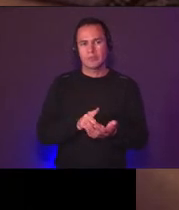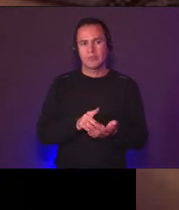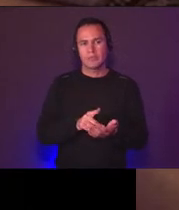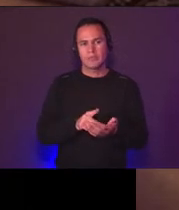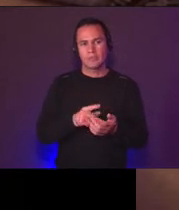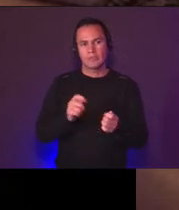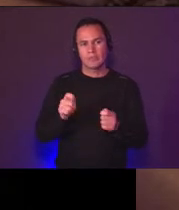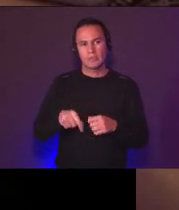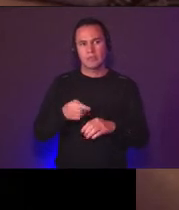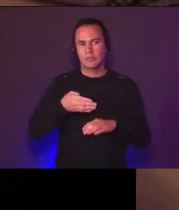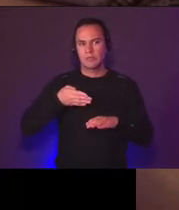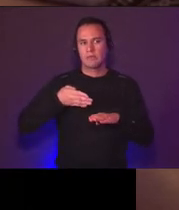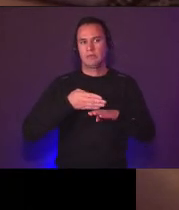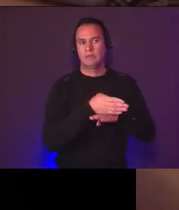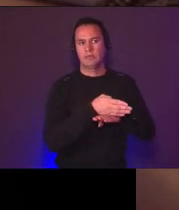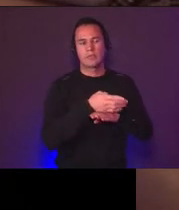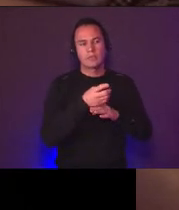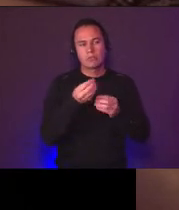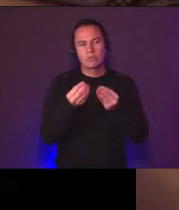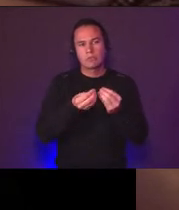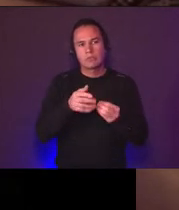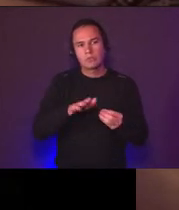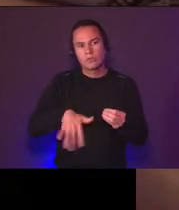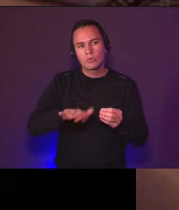statistics boot camps that Phil ran